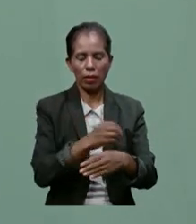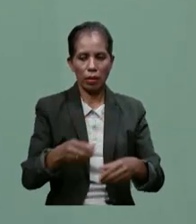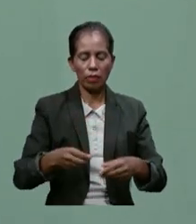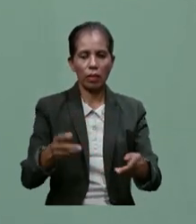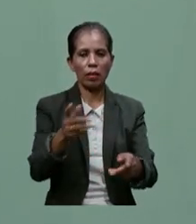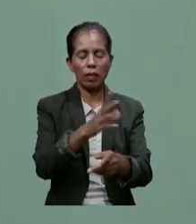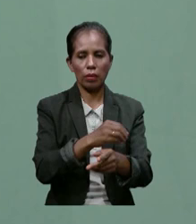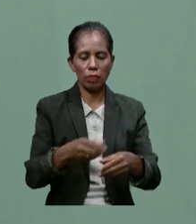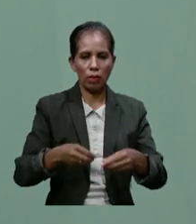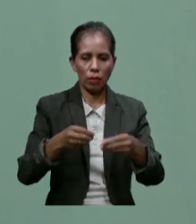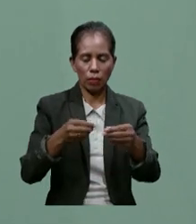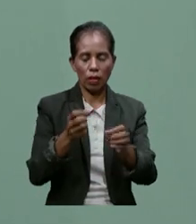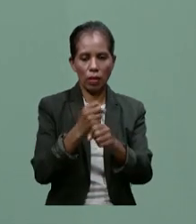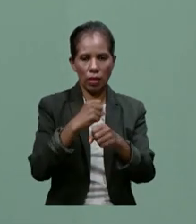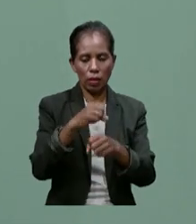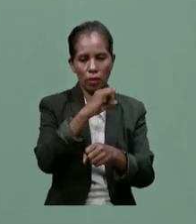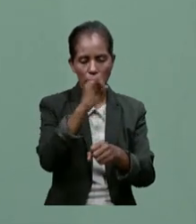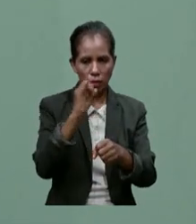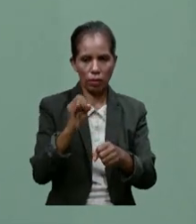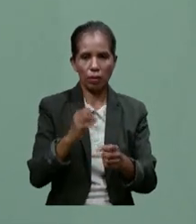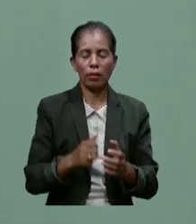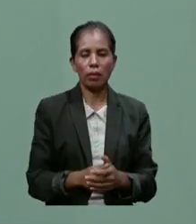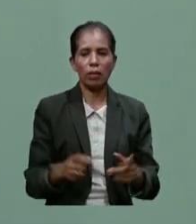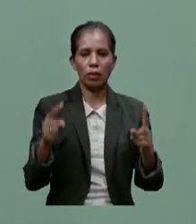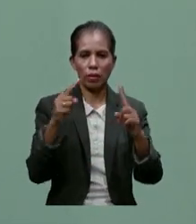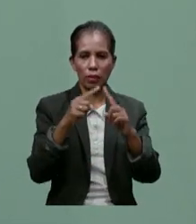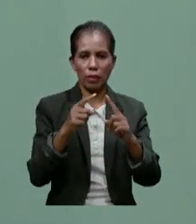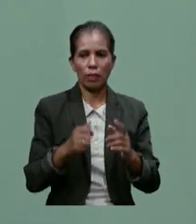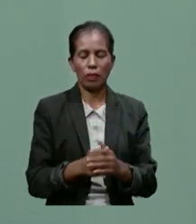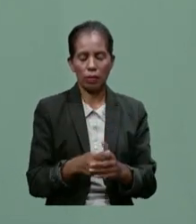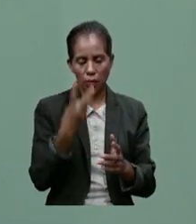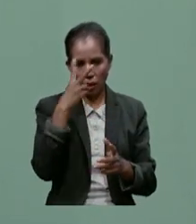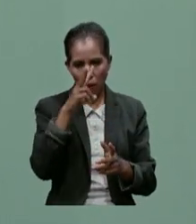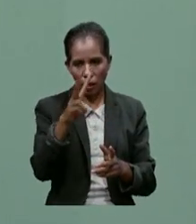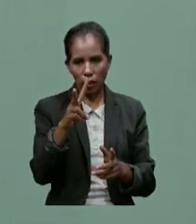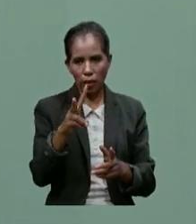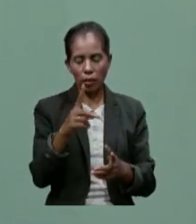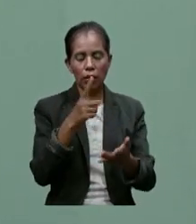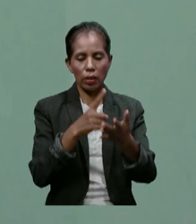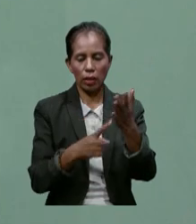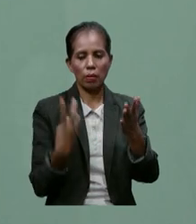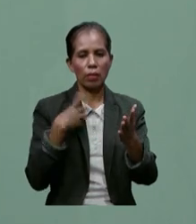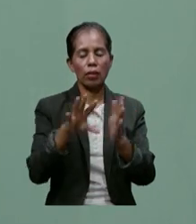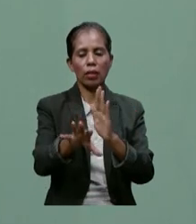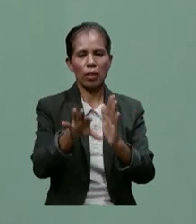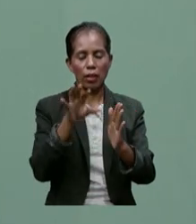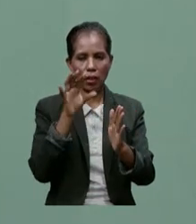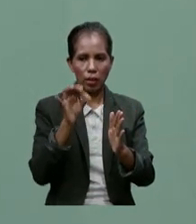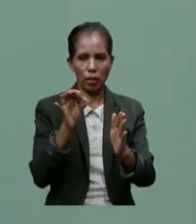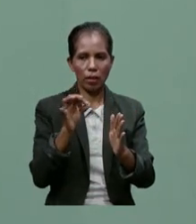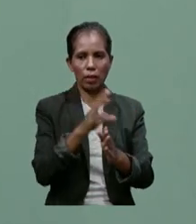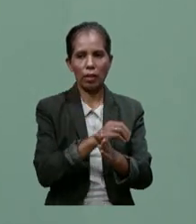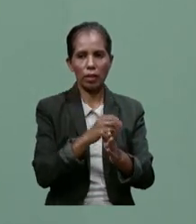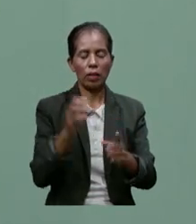and yeah, it would be a pleasure to look whether we will find one or the